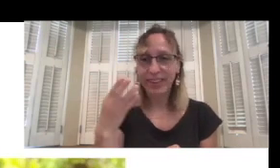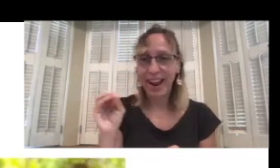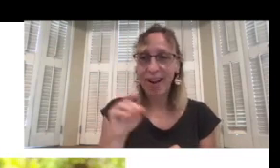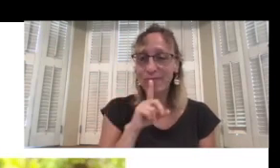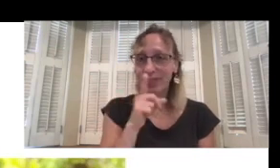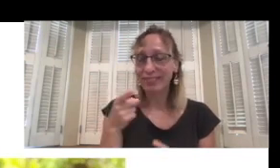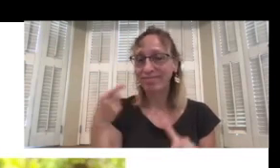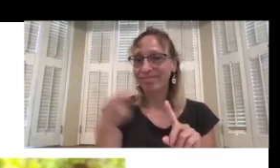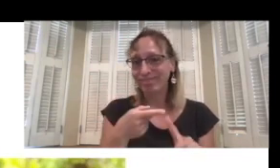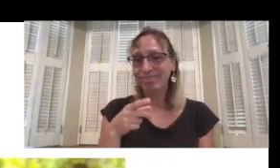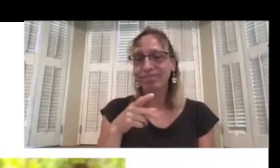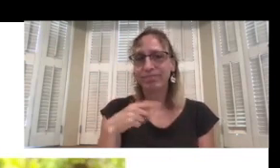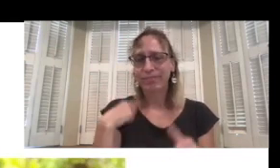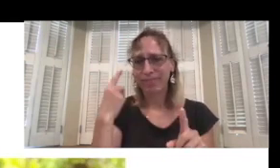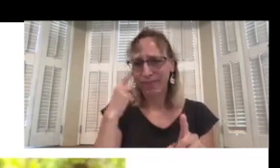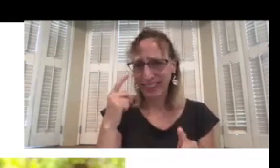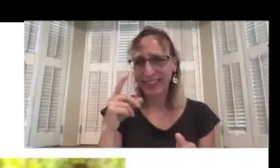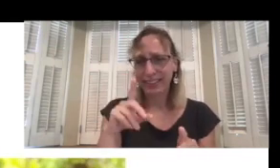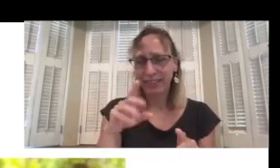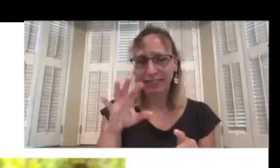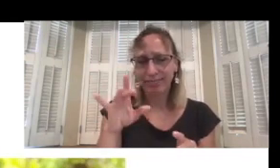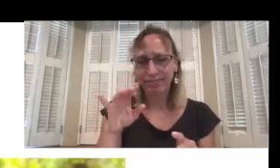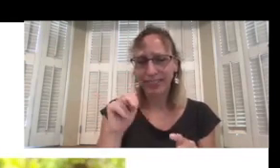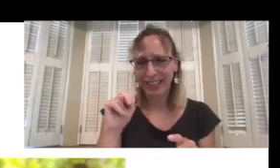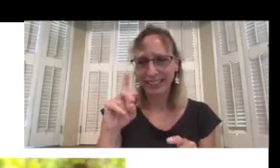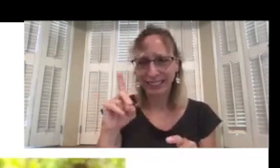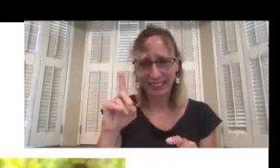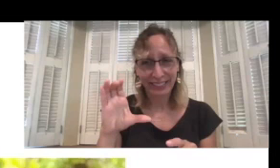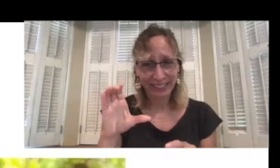interpreters, that doesn't necessarily mean that that's giving them enough accessibility.